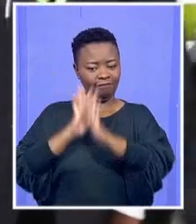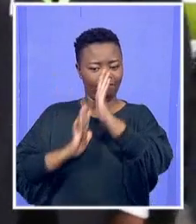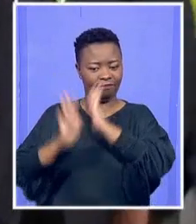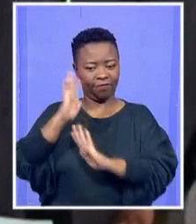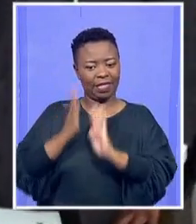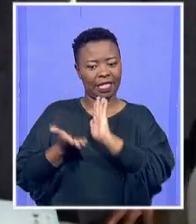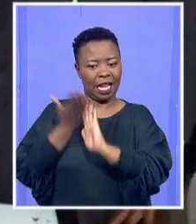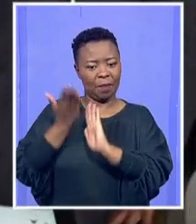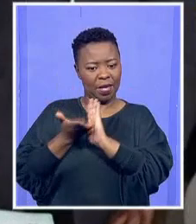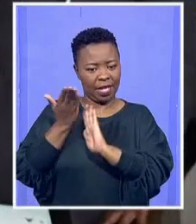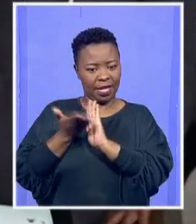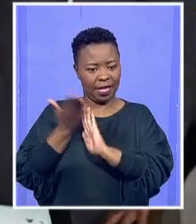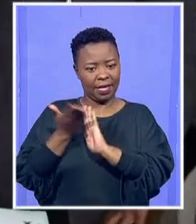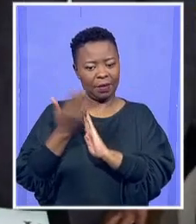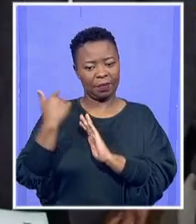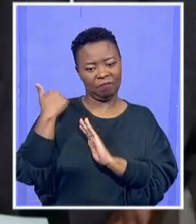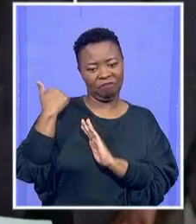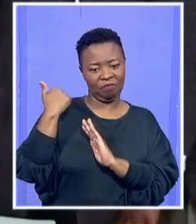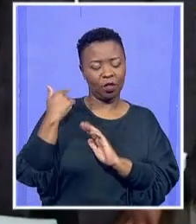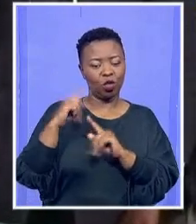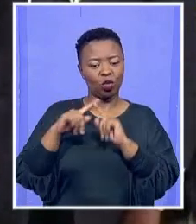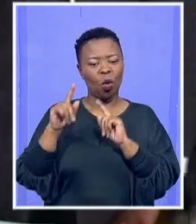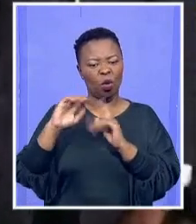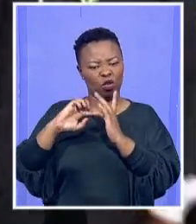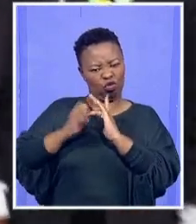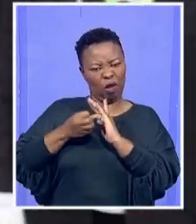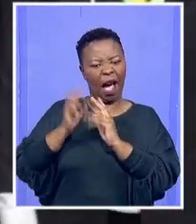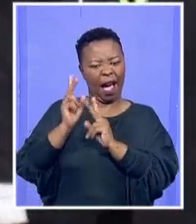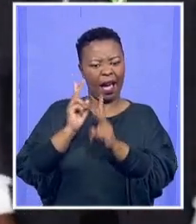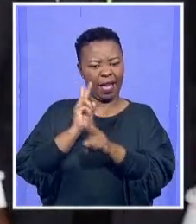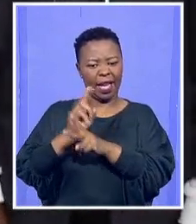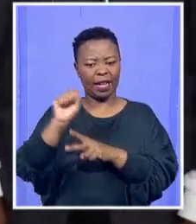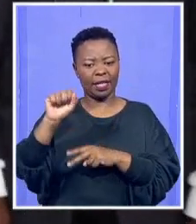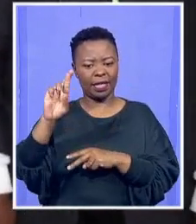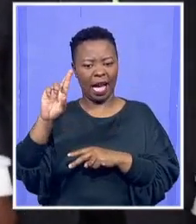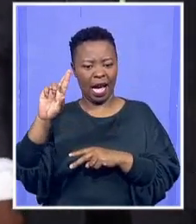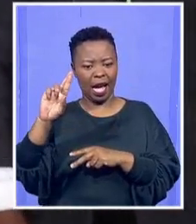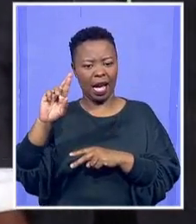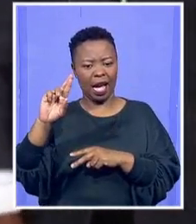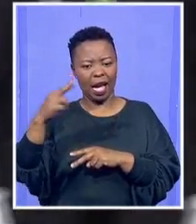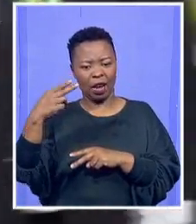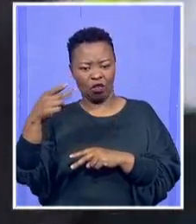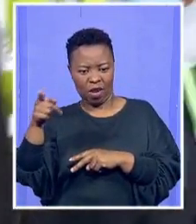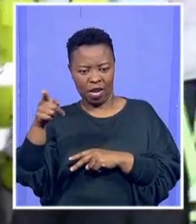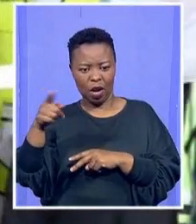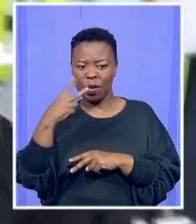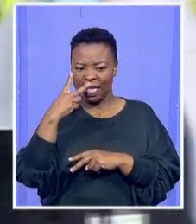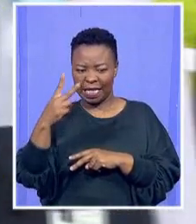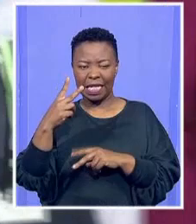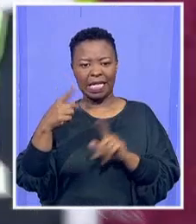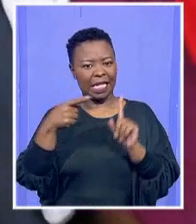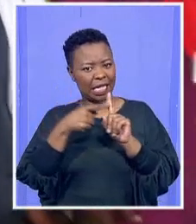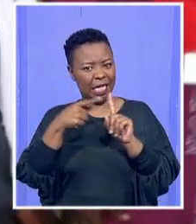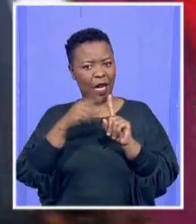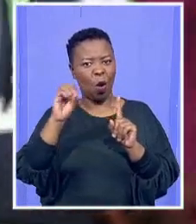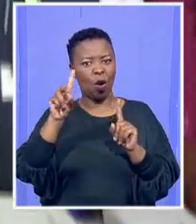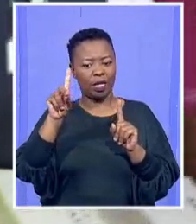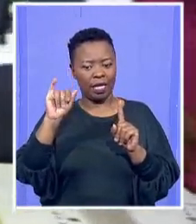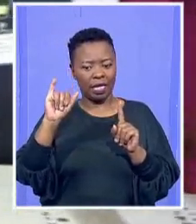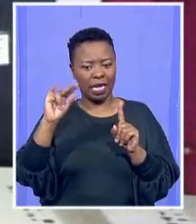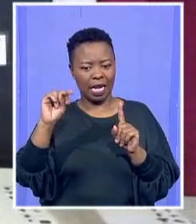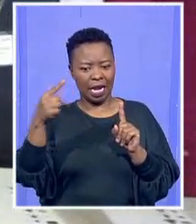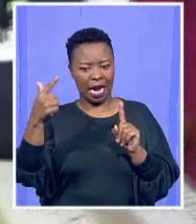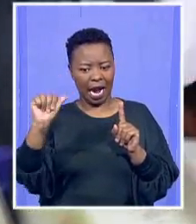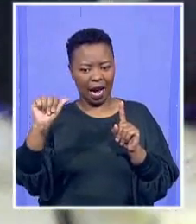bit earlier on. Sarah, we're going to try and get a hold of you again. We can see now Mr. Odinga is making his way to the